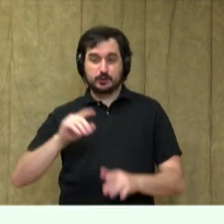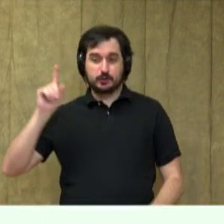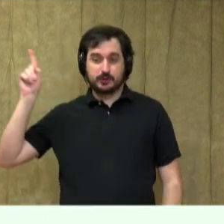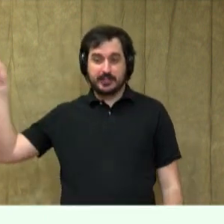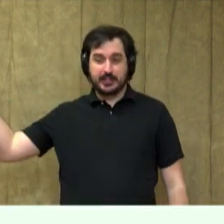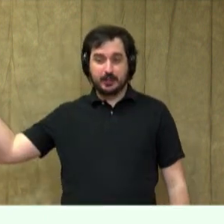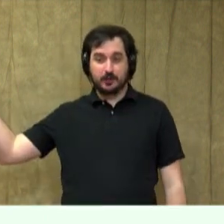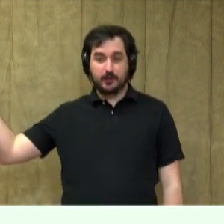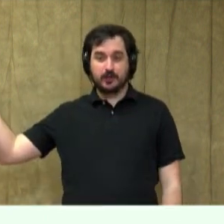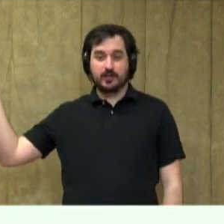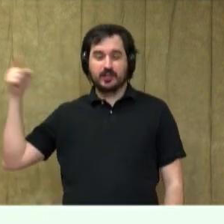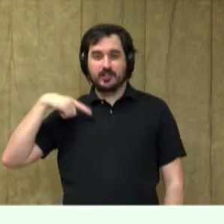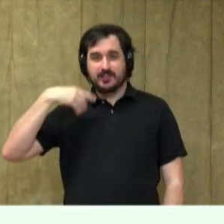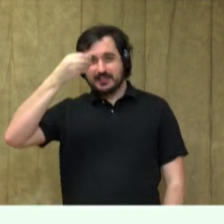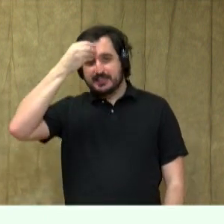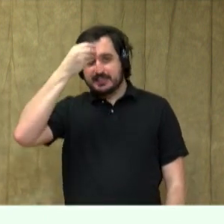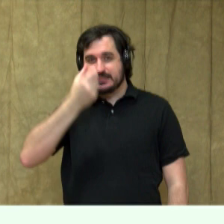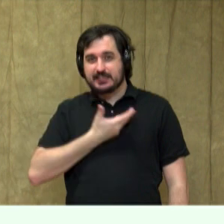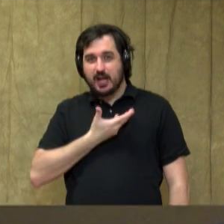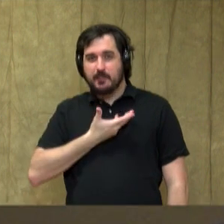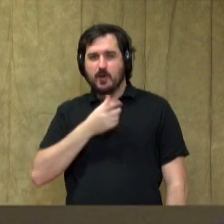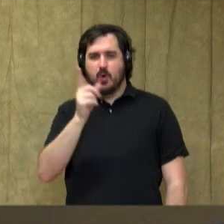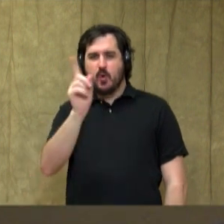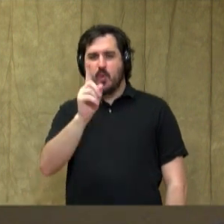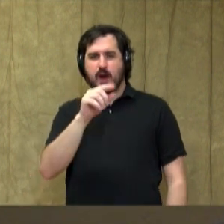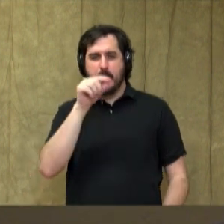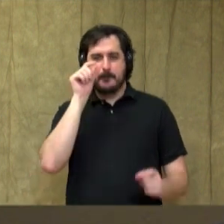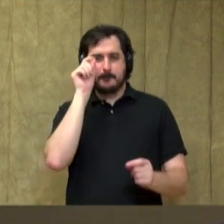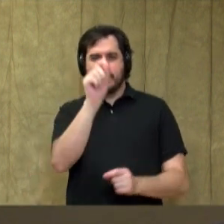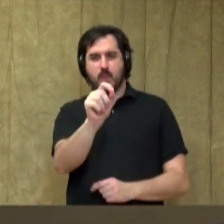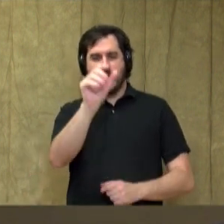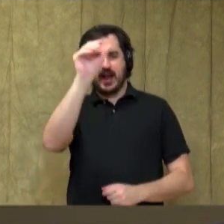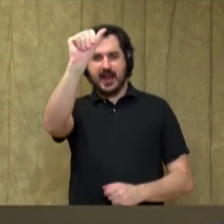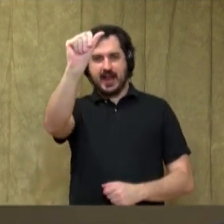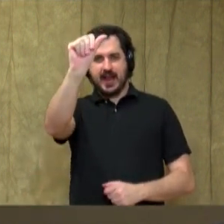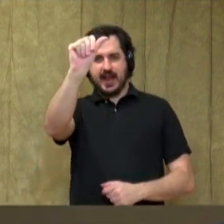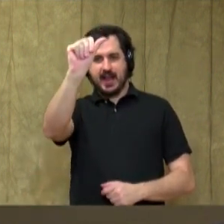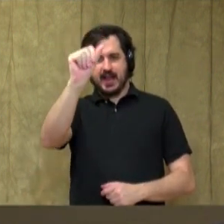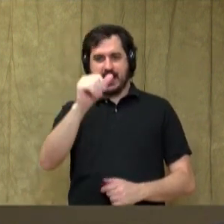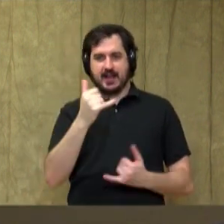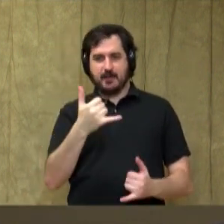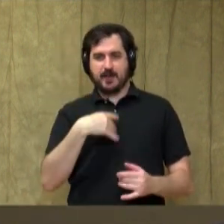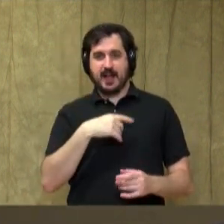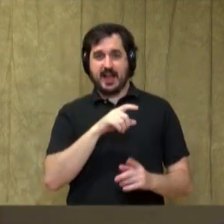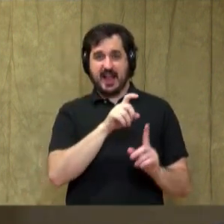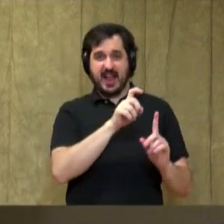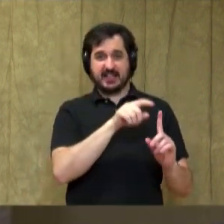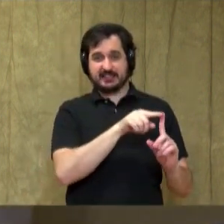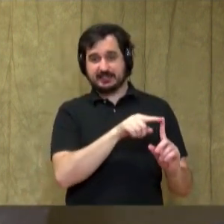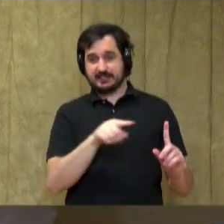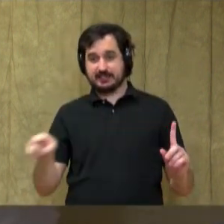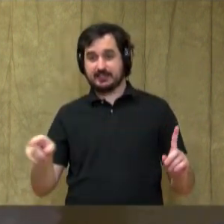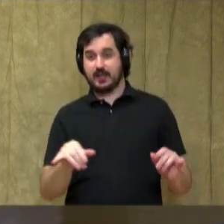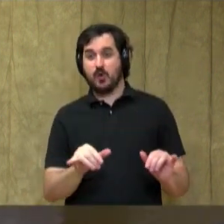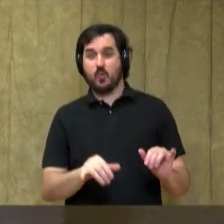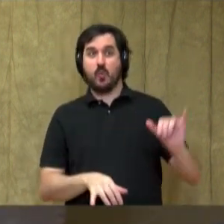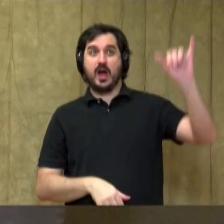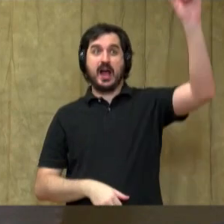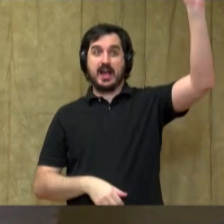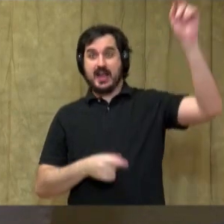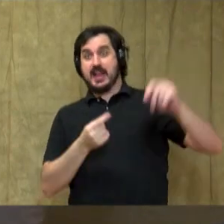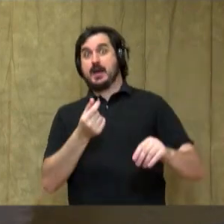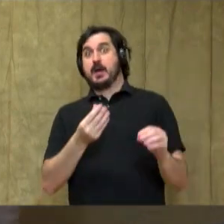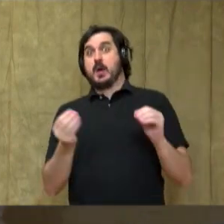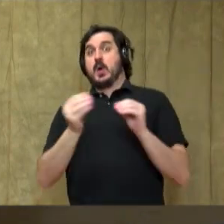me the location of point A? Here it is. Now my X and Y have gone a little higher up,